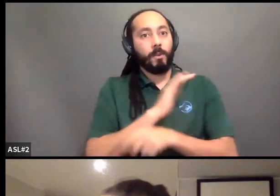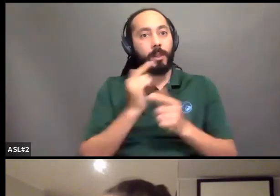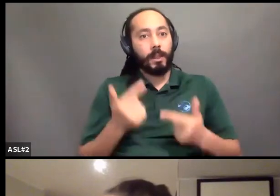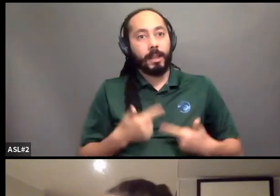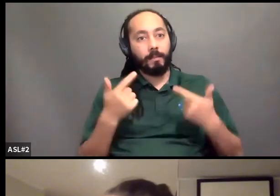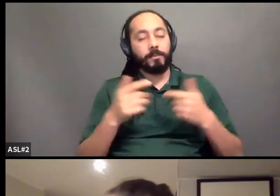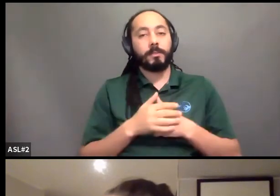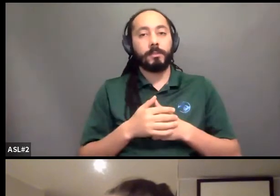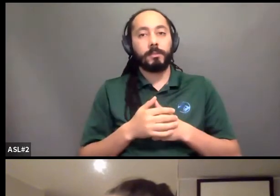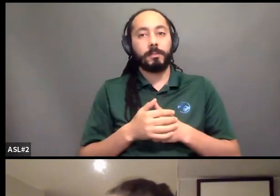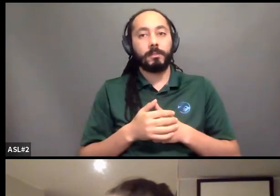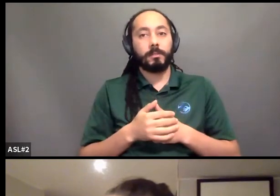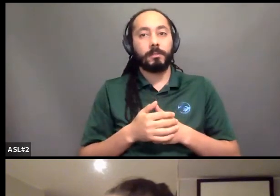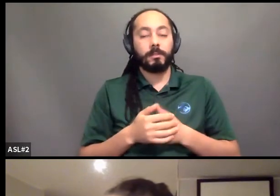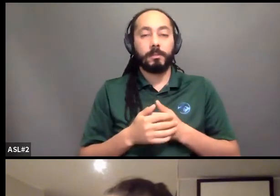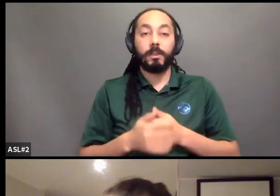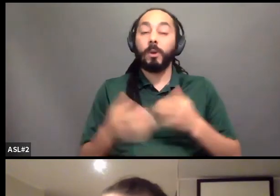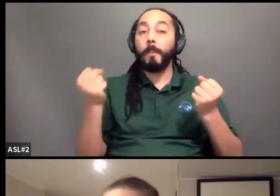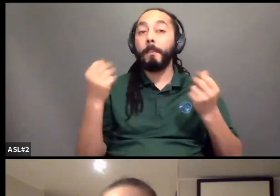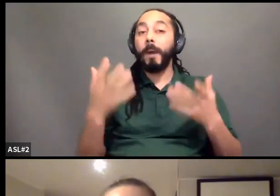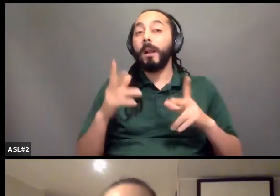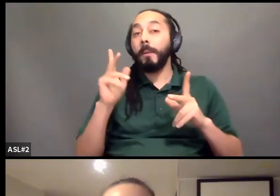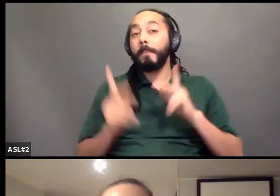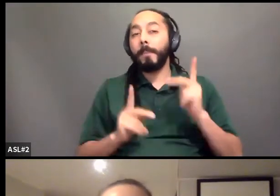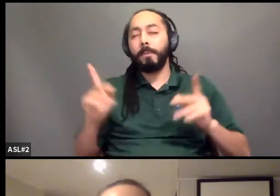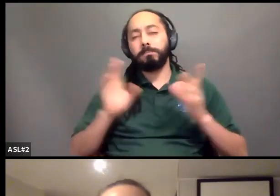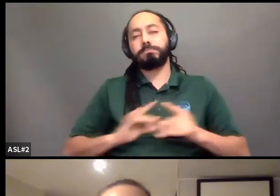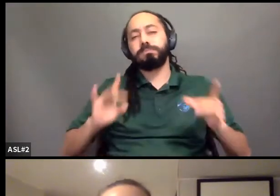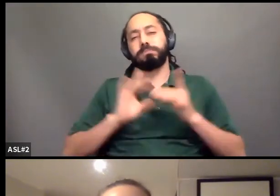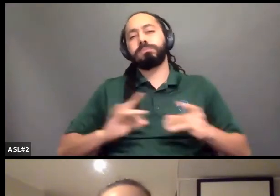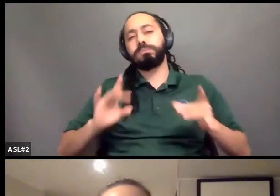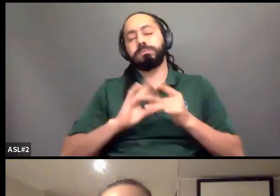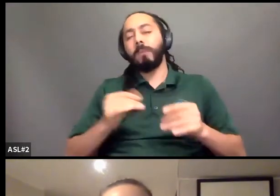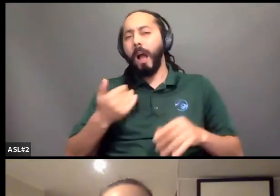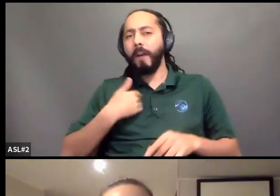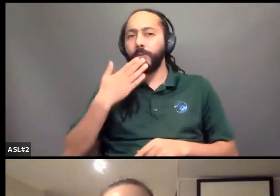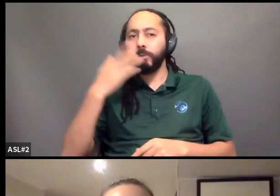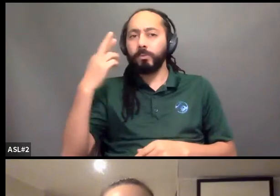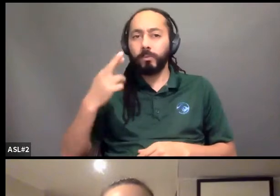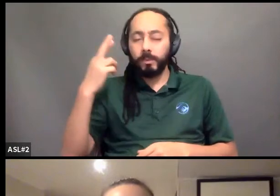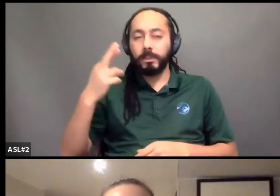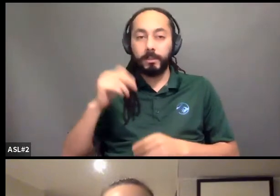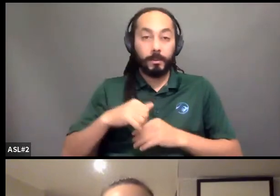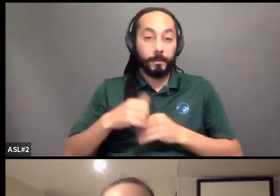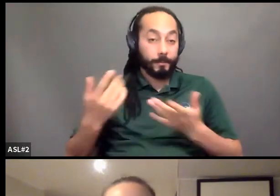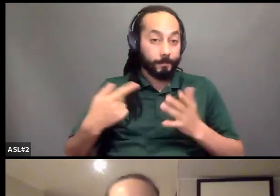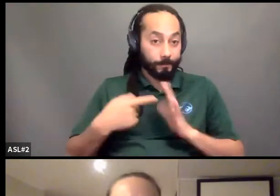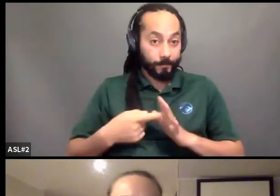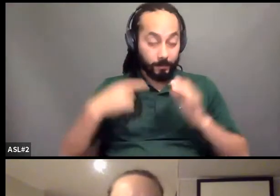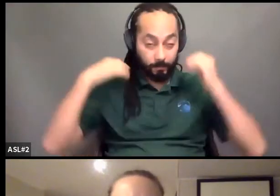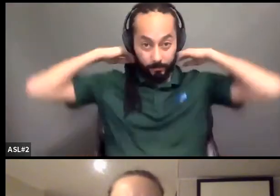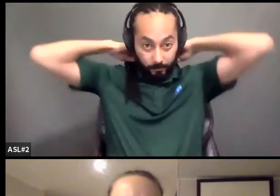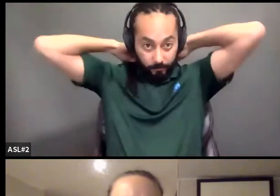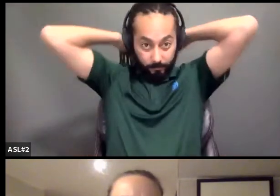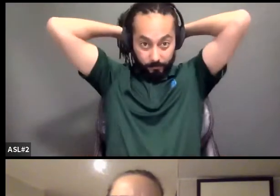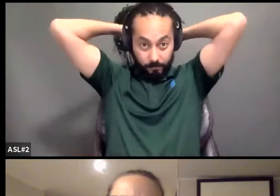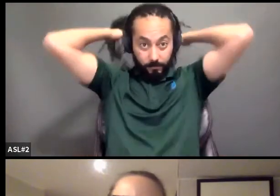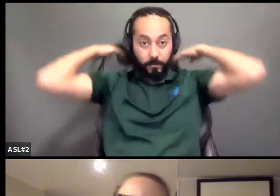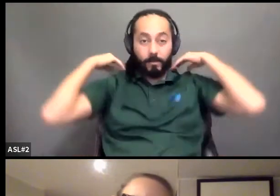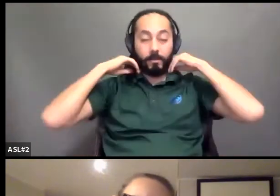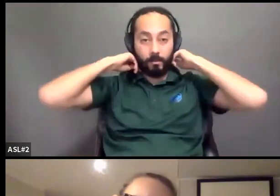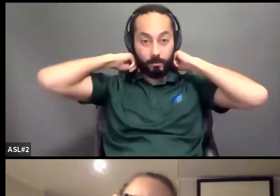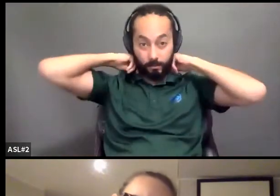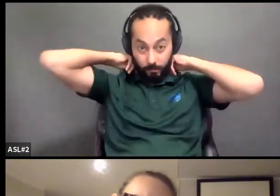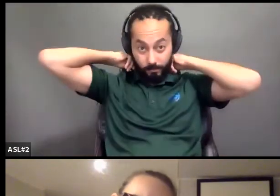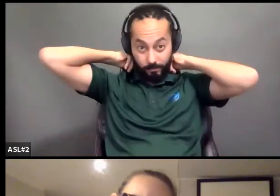on and on for good reason about the fact that one of the big transformations of human life within